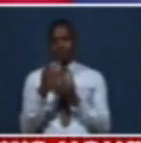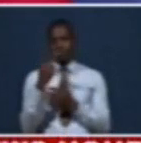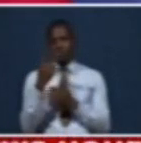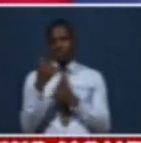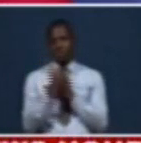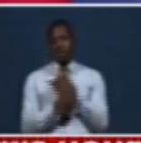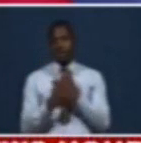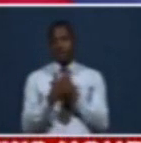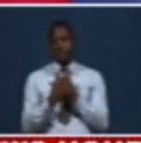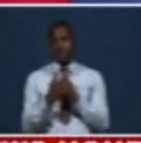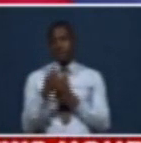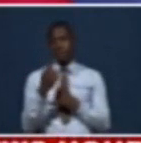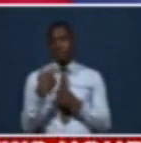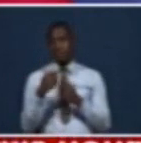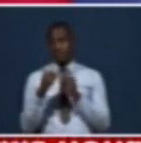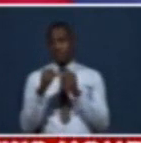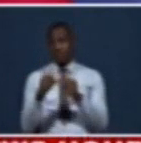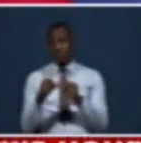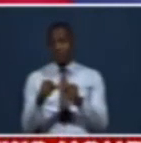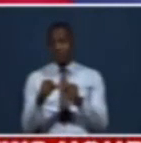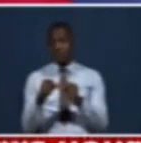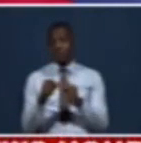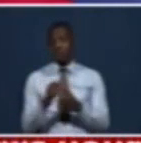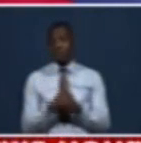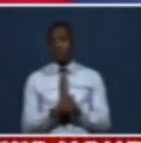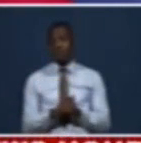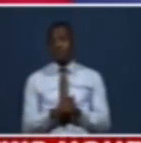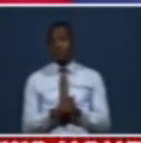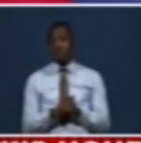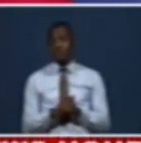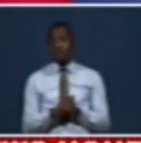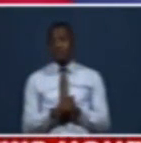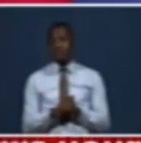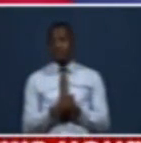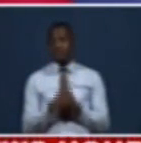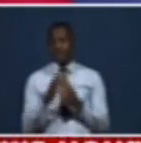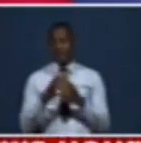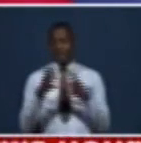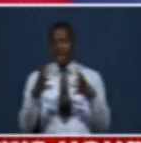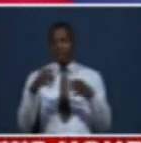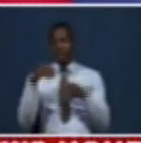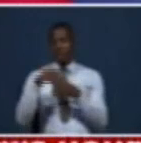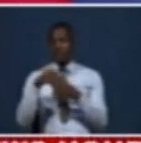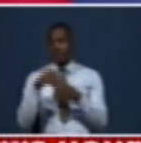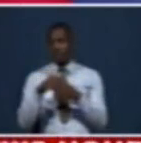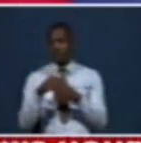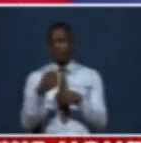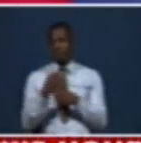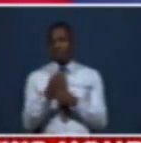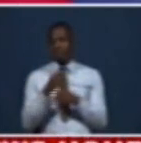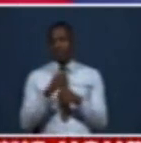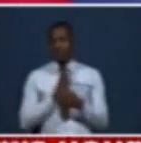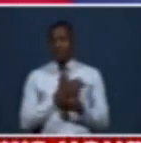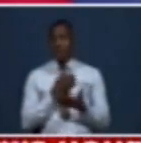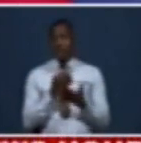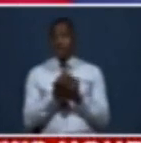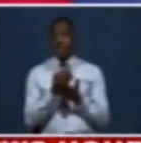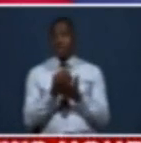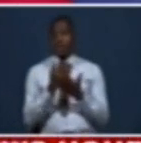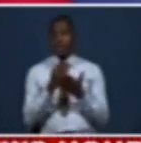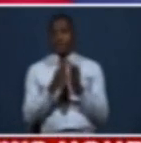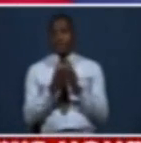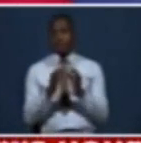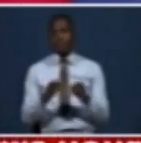countries are ones that we want to continue to nurture. A very major investment is about to be made in our economy by an